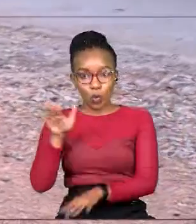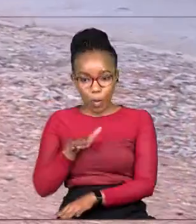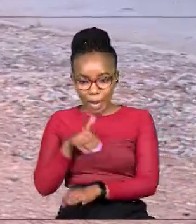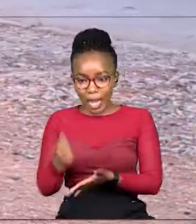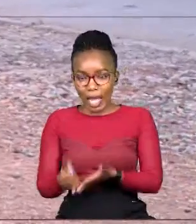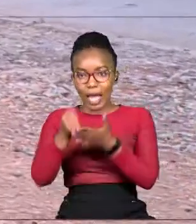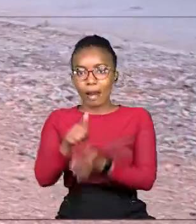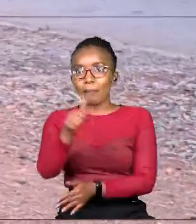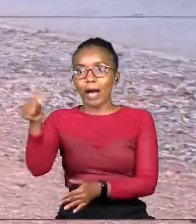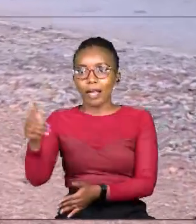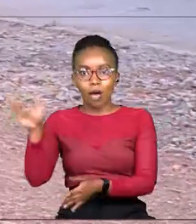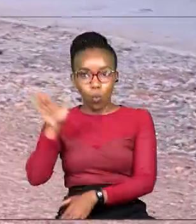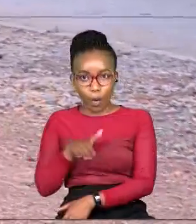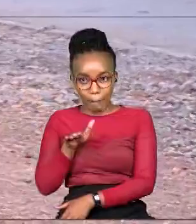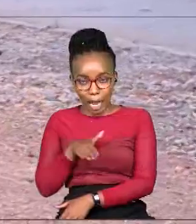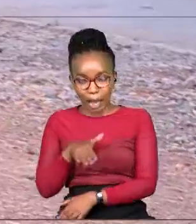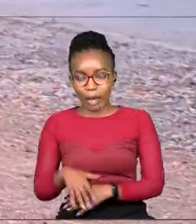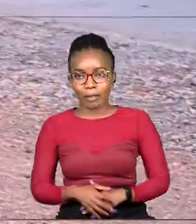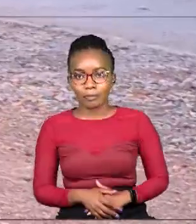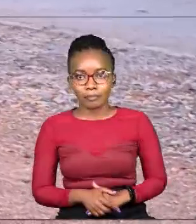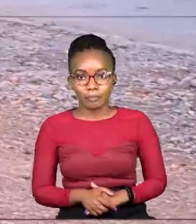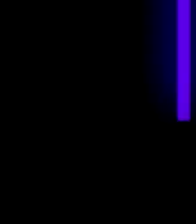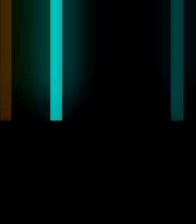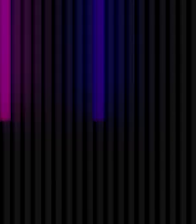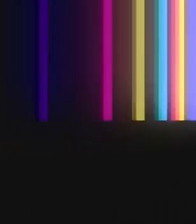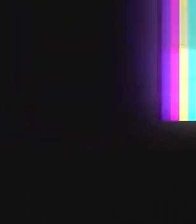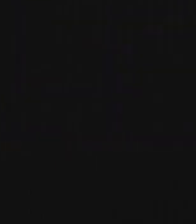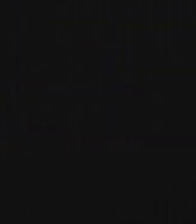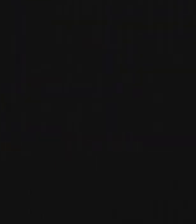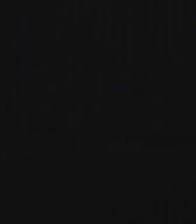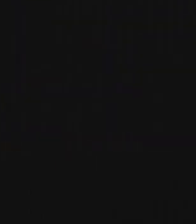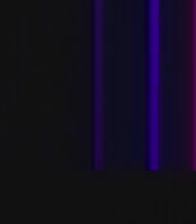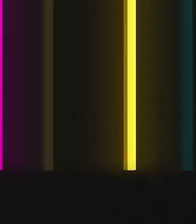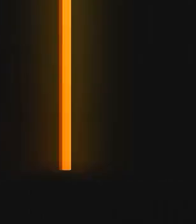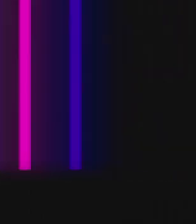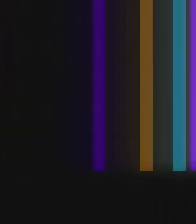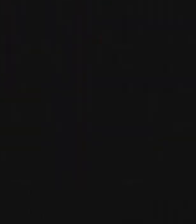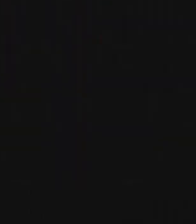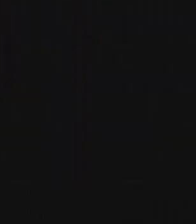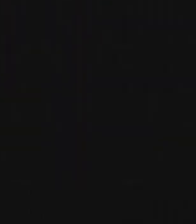women. Reporting for Switch TV, I'm Daniel Anunda.